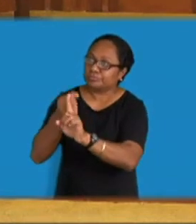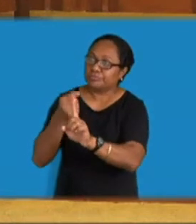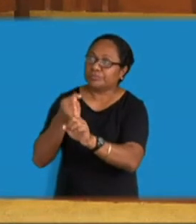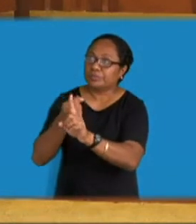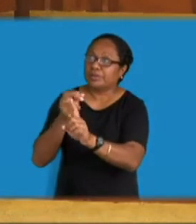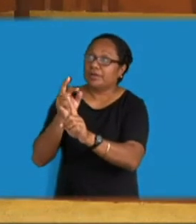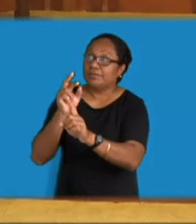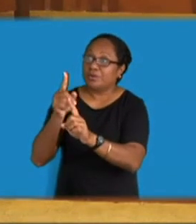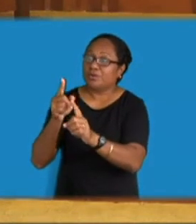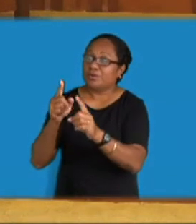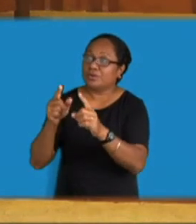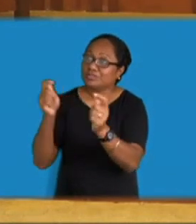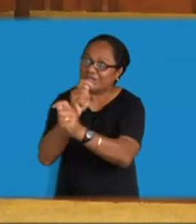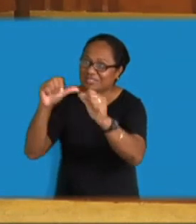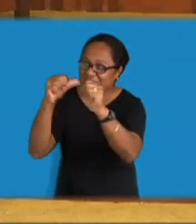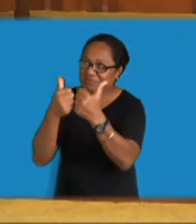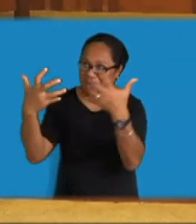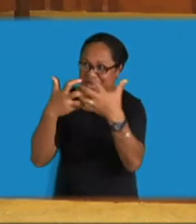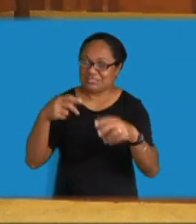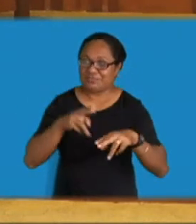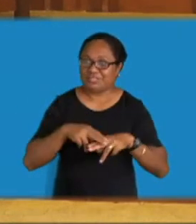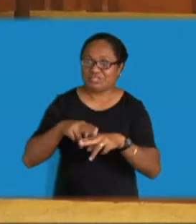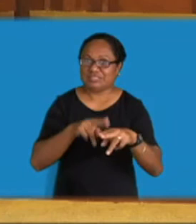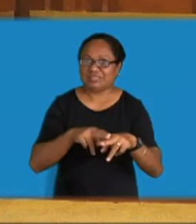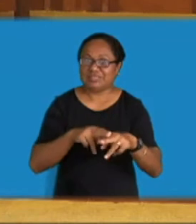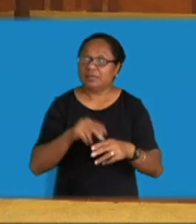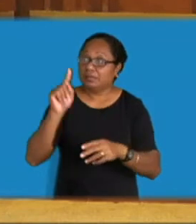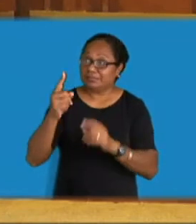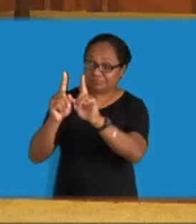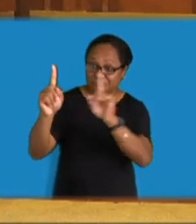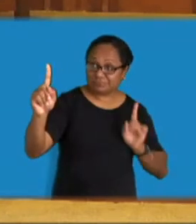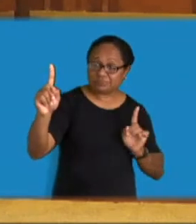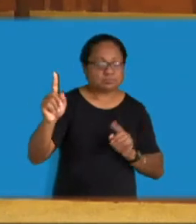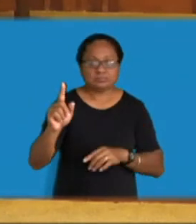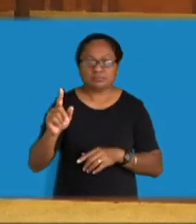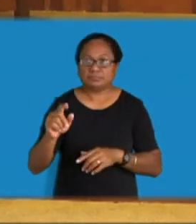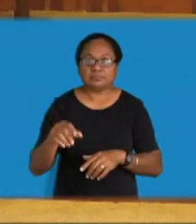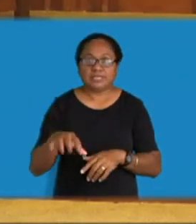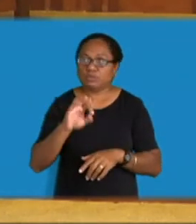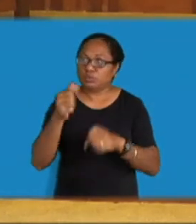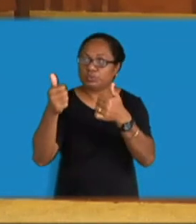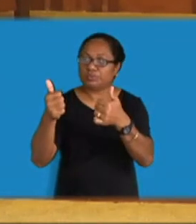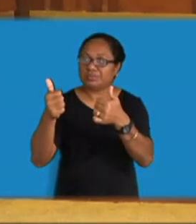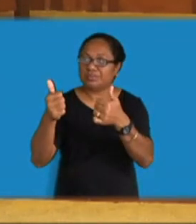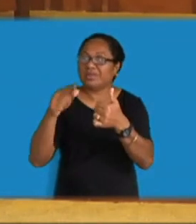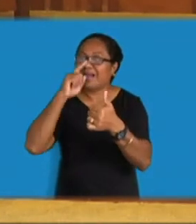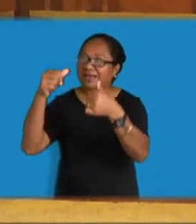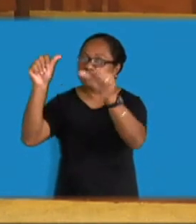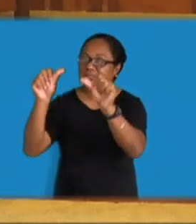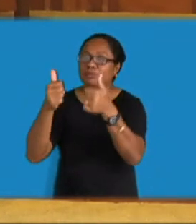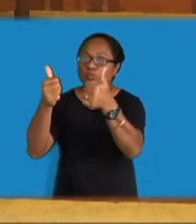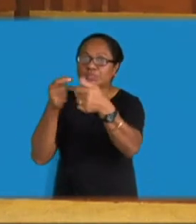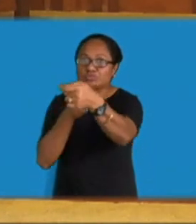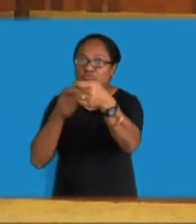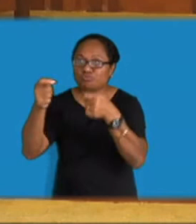agreement. But staying away from the meeting is not going to help us to get a very good trade agreement.